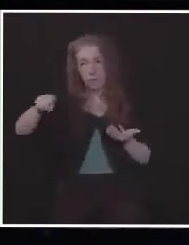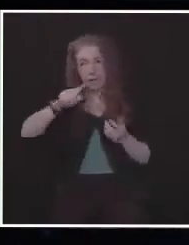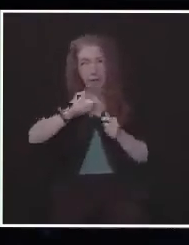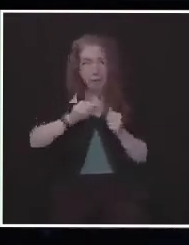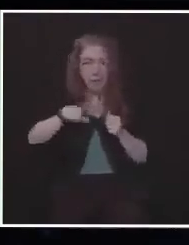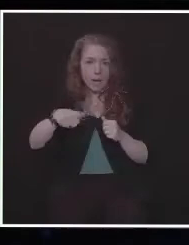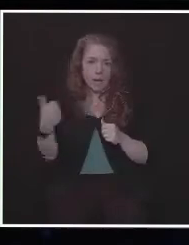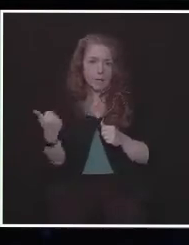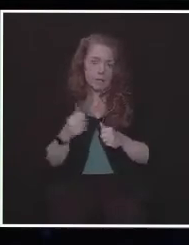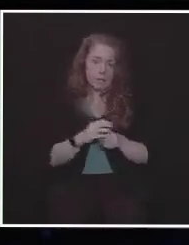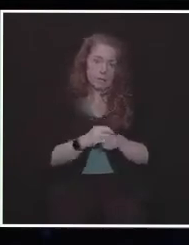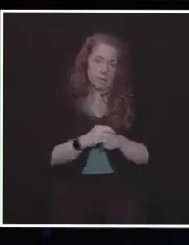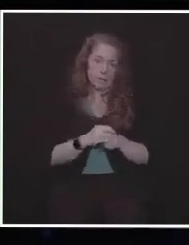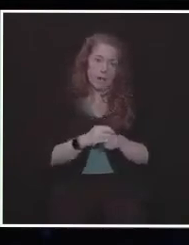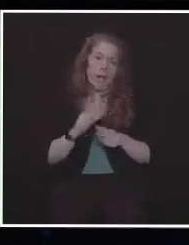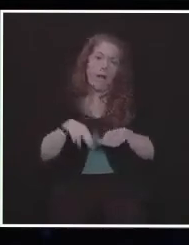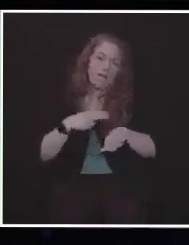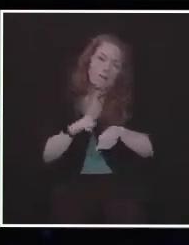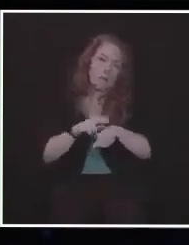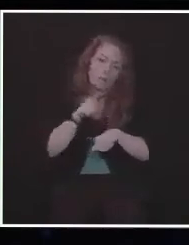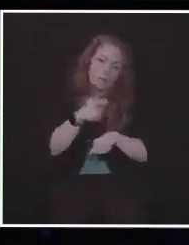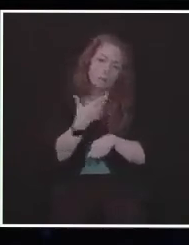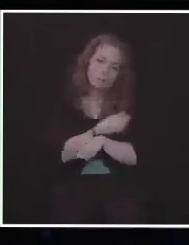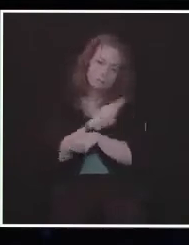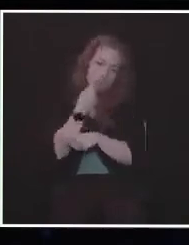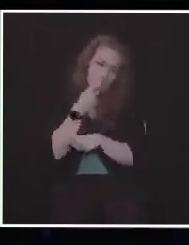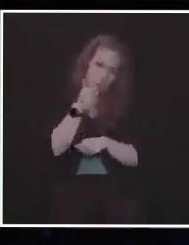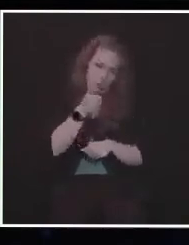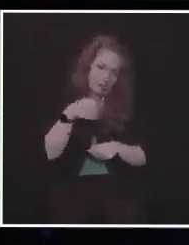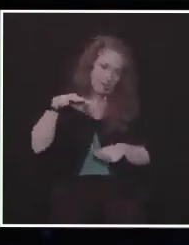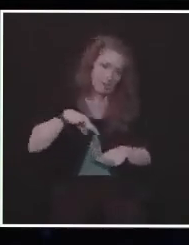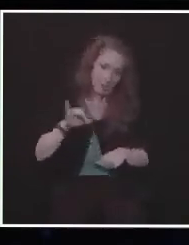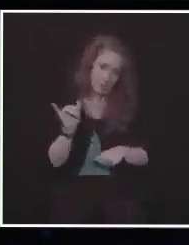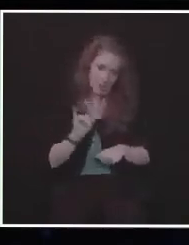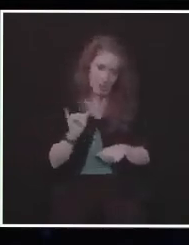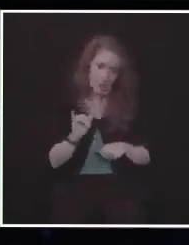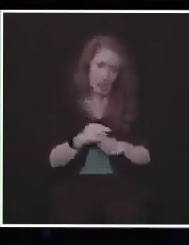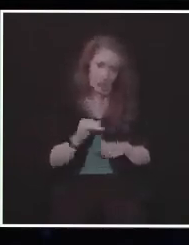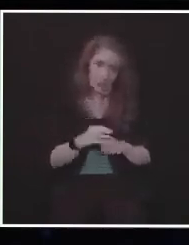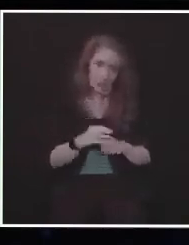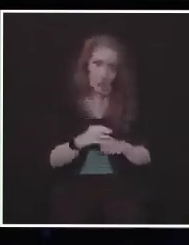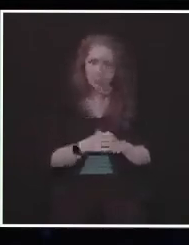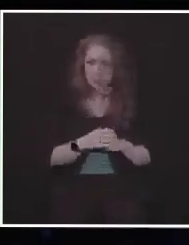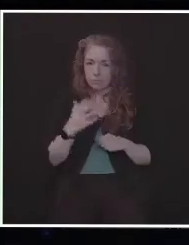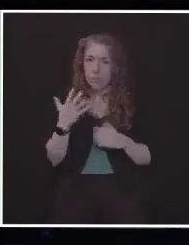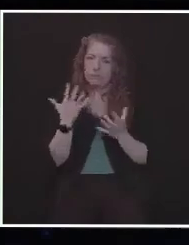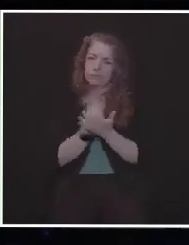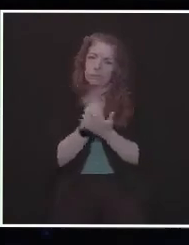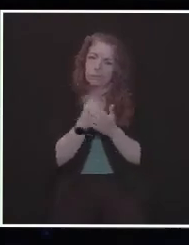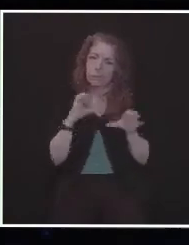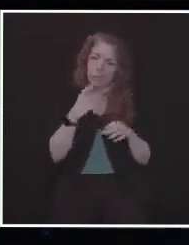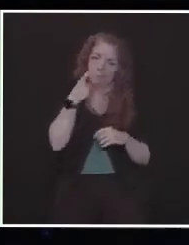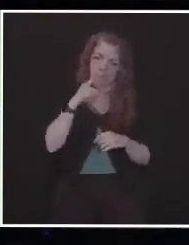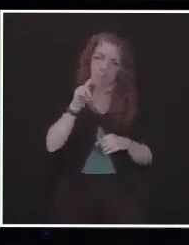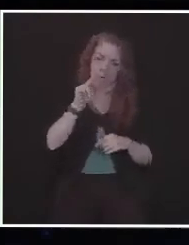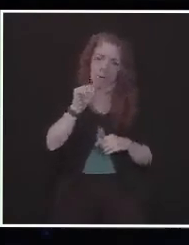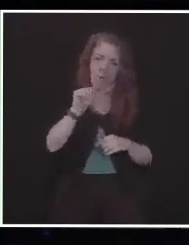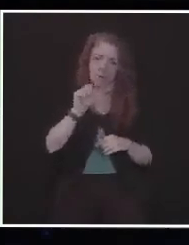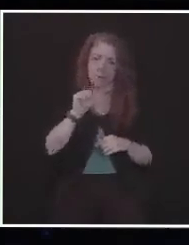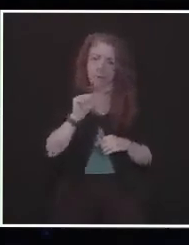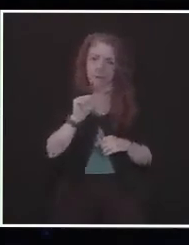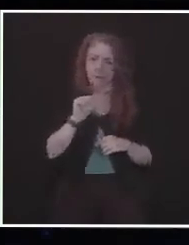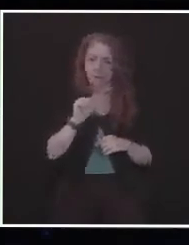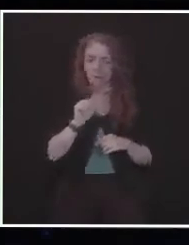Of course, you'll be doing it for yourself, but do it for NASA and do it for